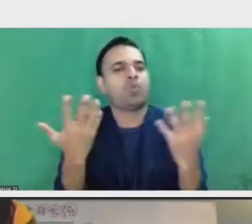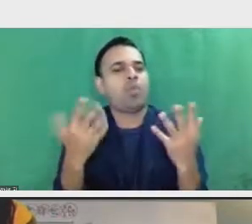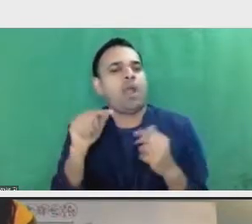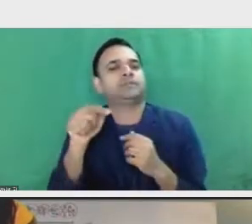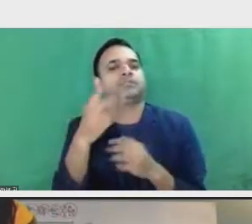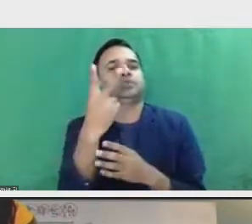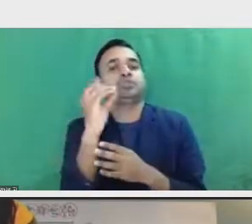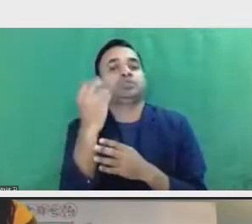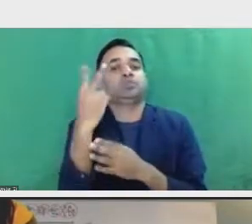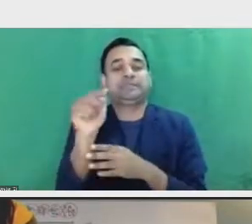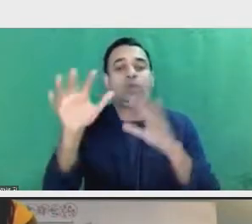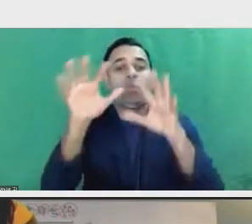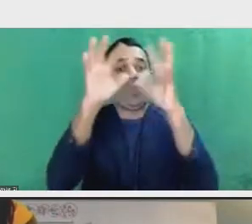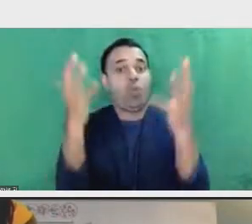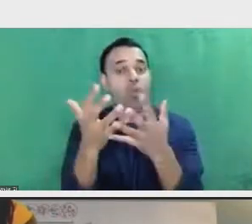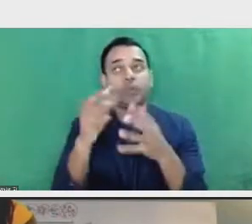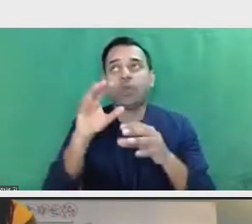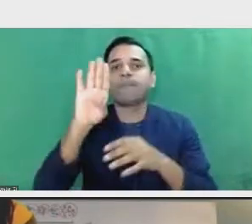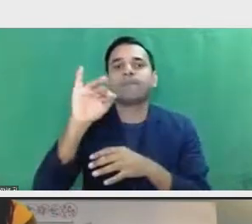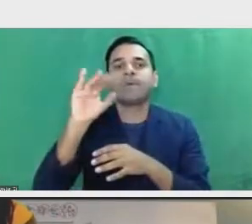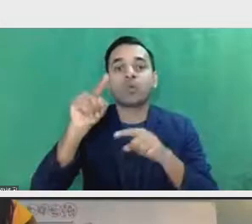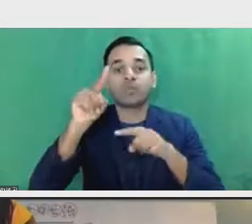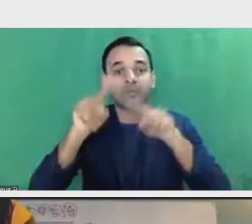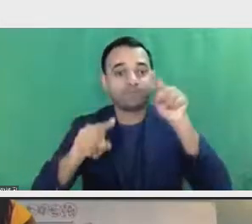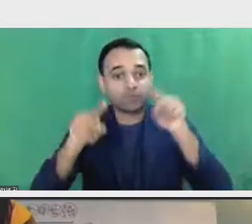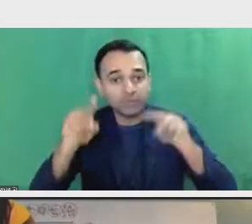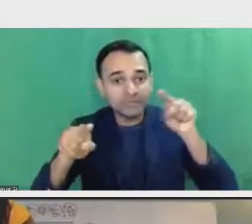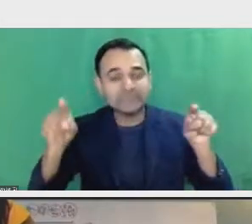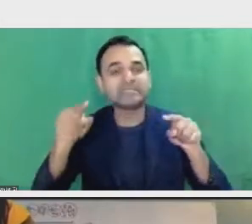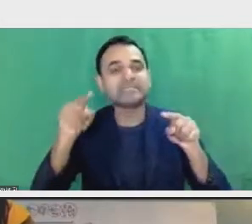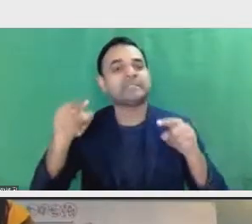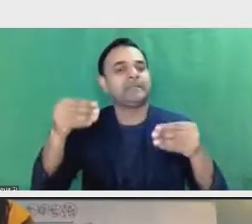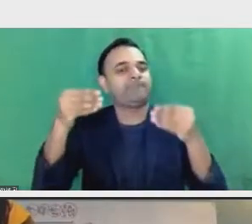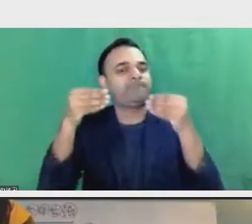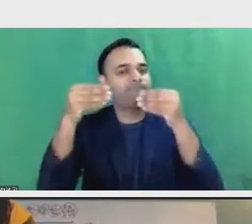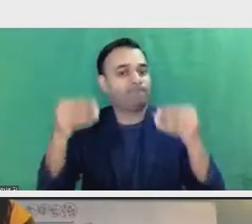objectives, implementation, financing, monitoring, reporting, and review for the